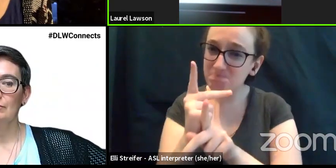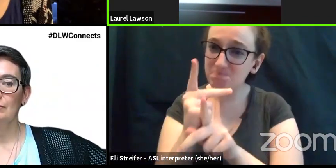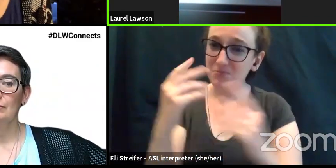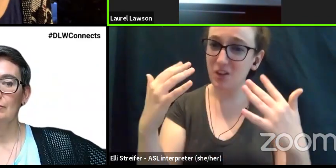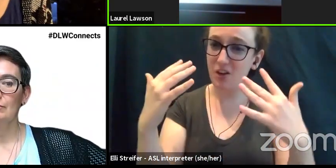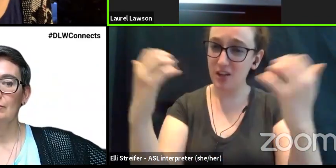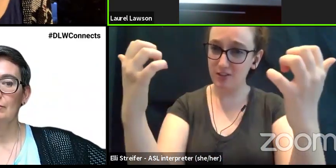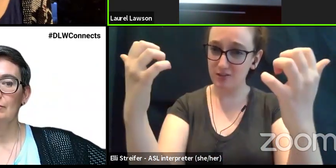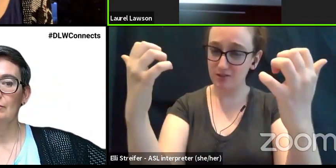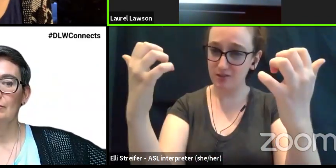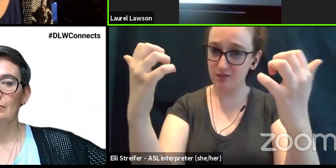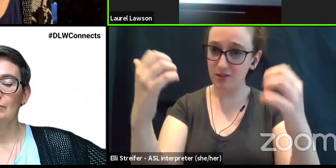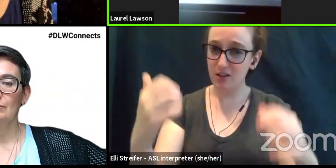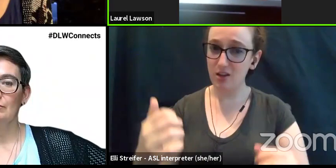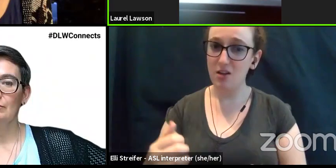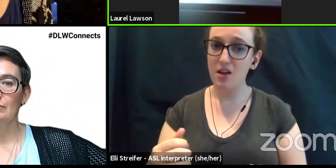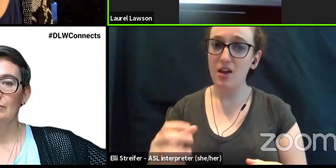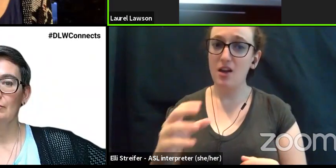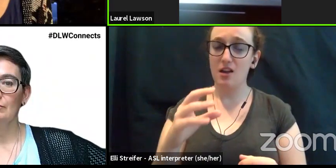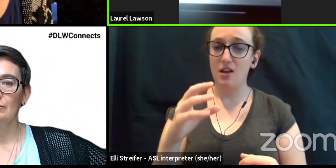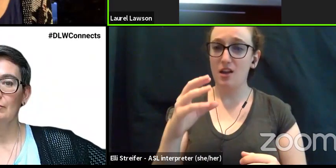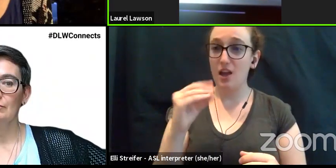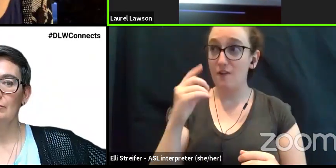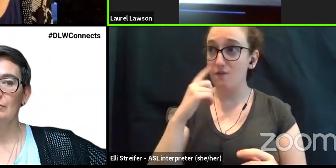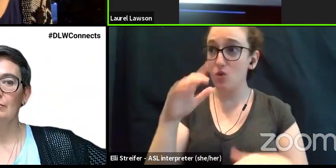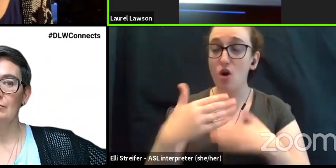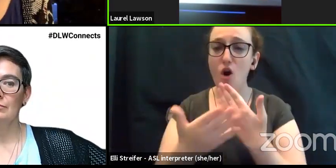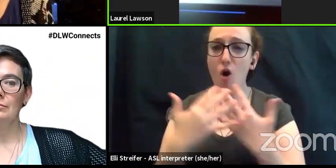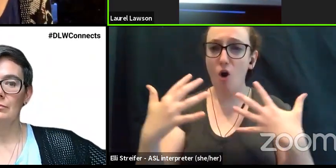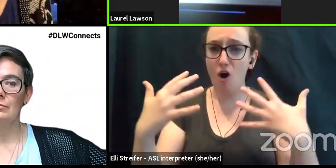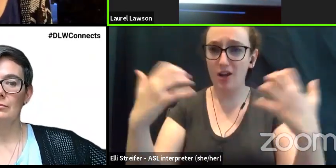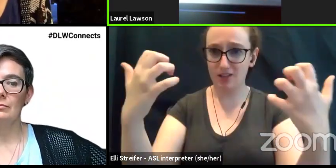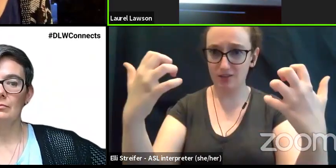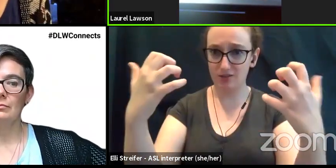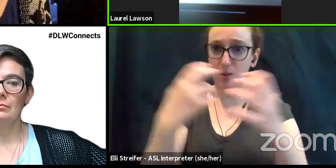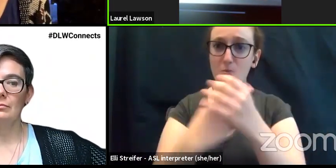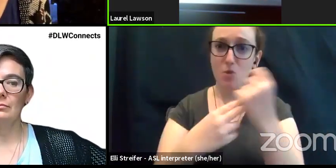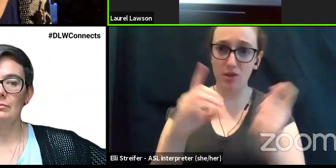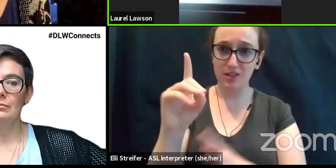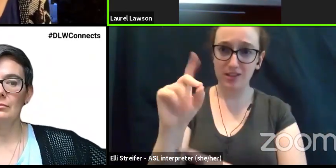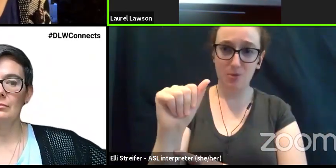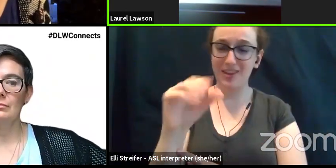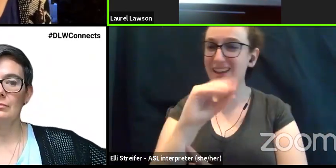and for all of your audiences. You know,